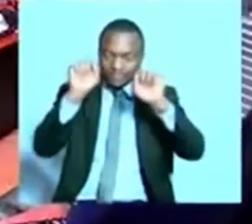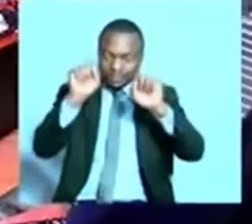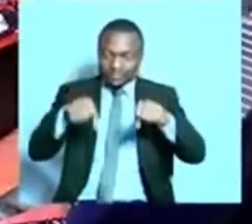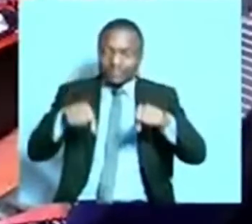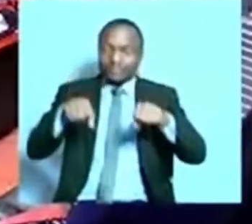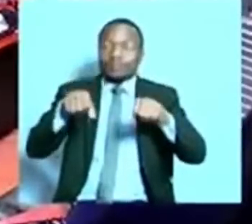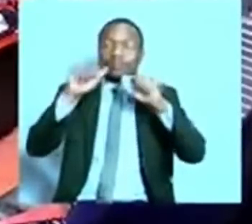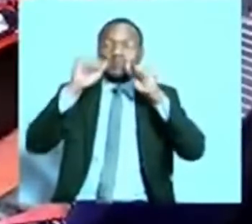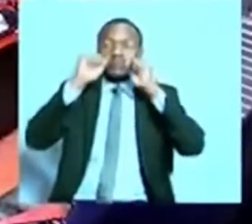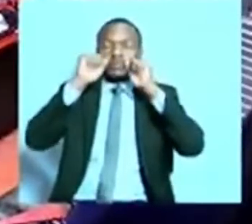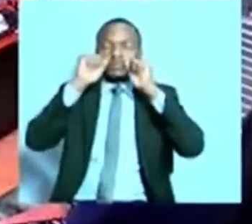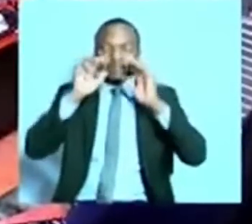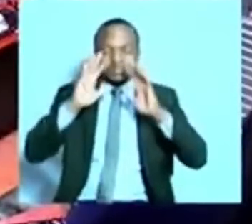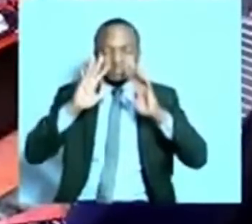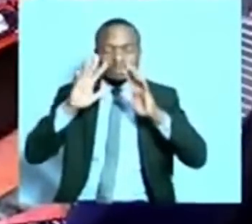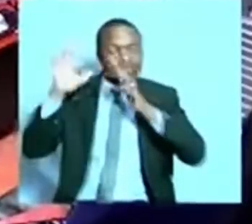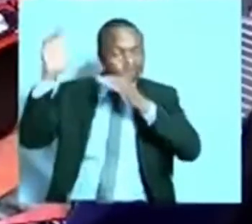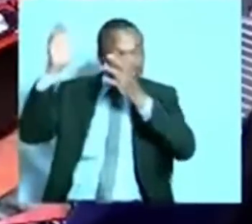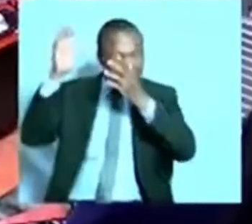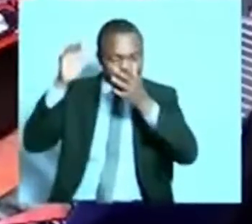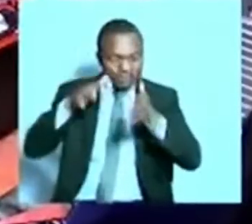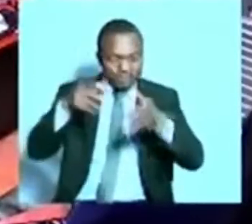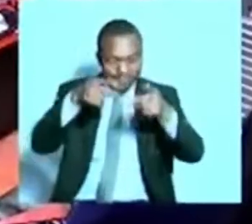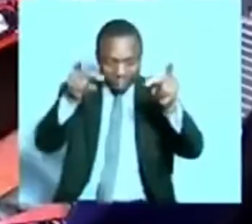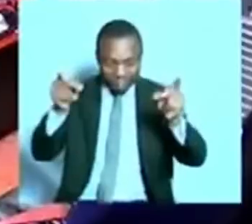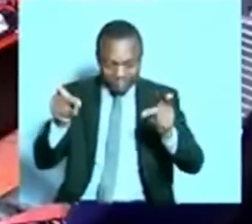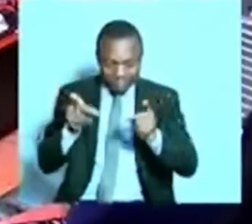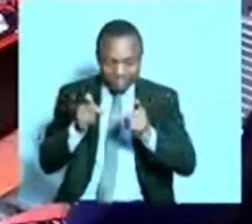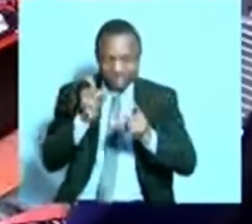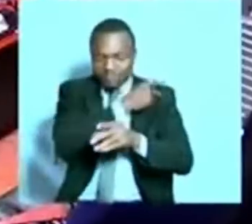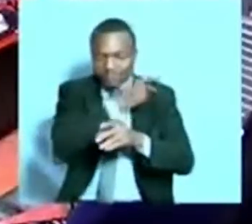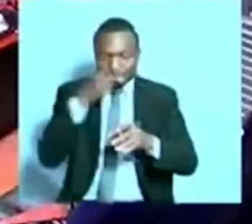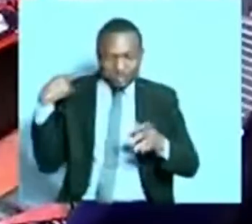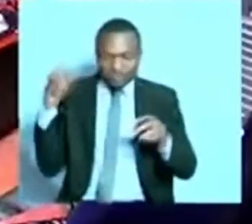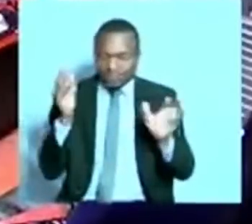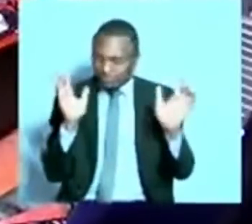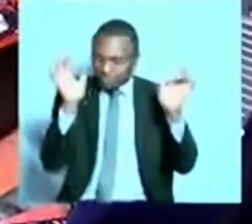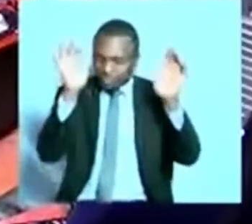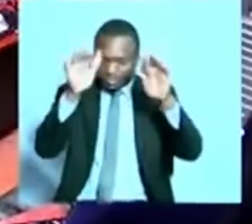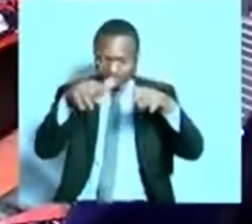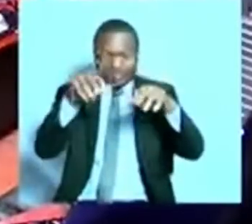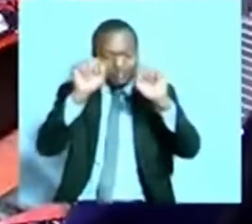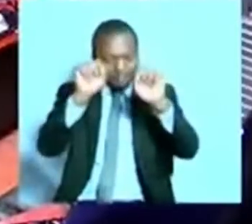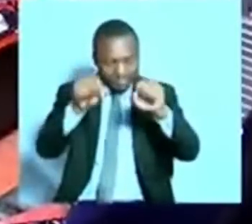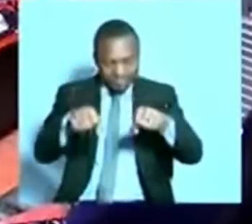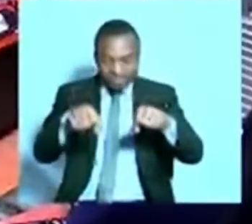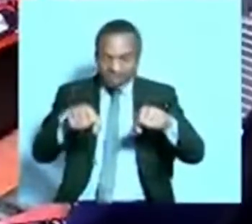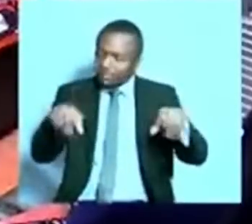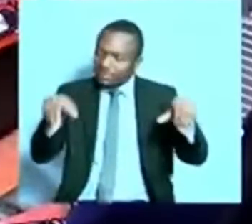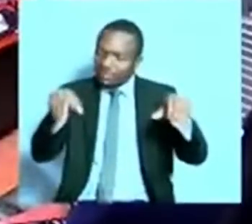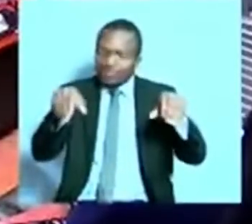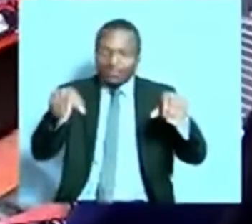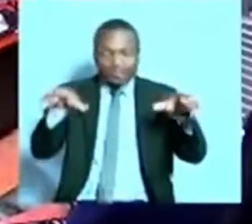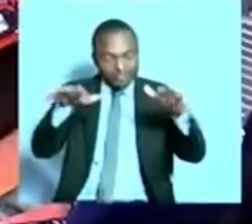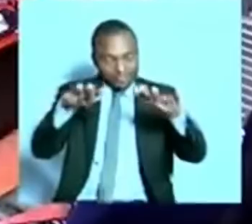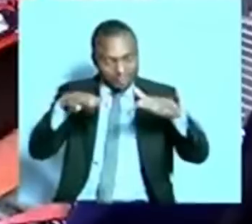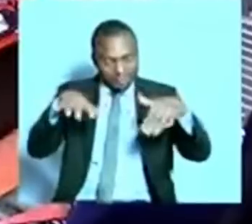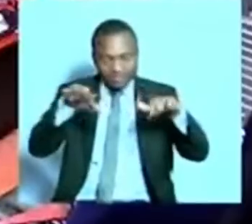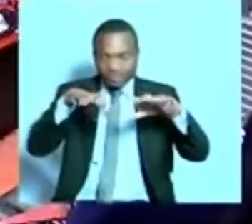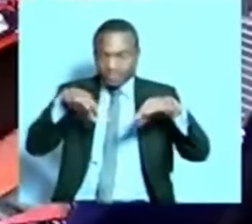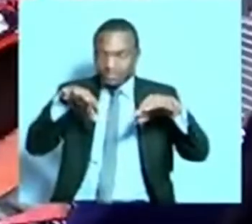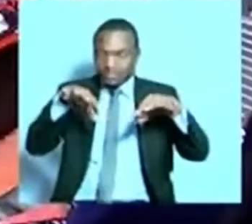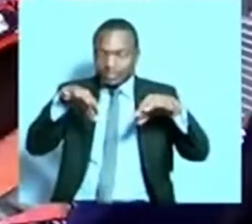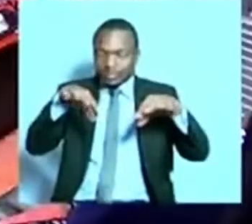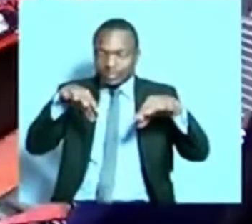your blessing descend upon us here in Parliament assembled, and grant that we may, as in your presence, treat